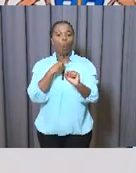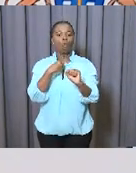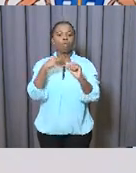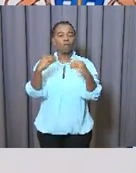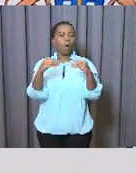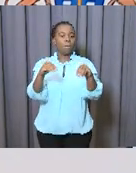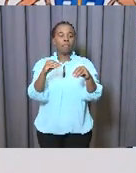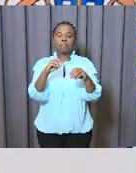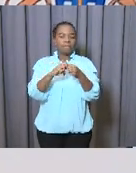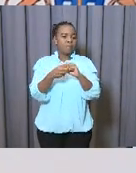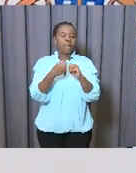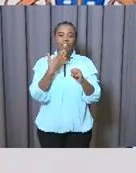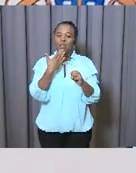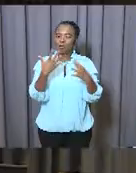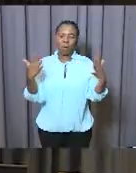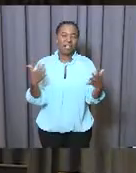much.